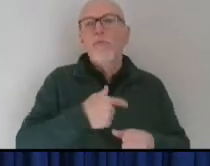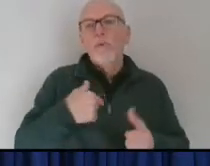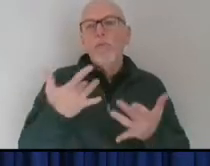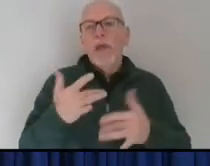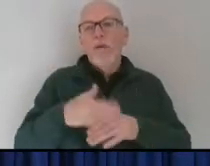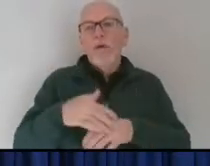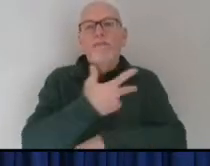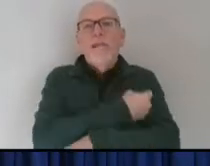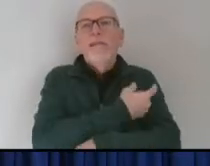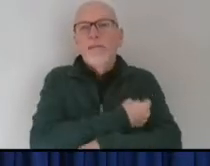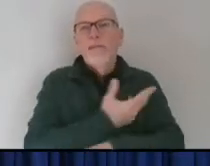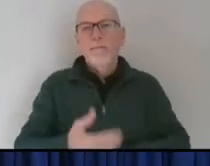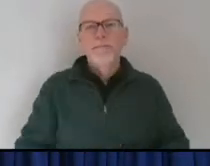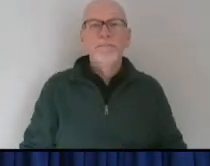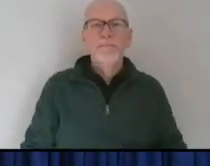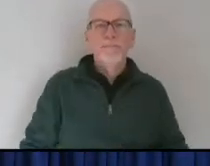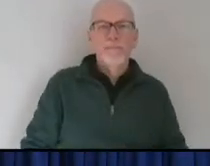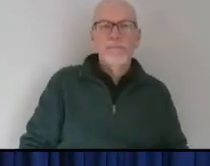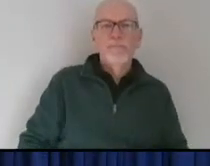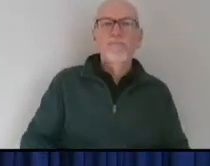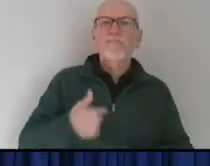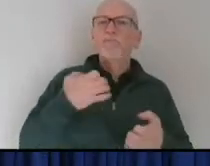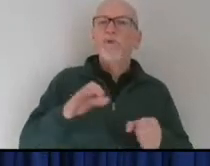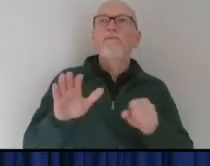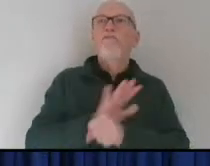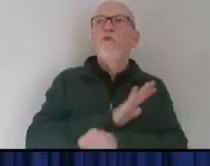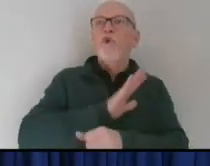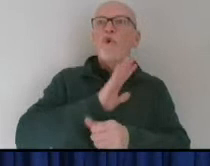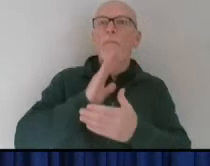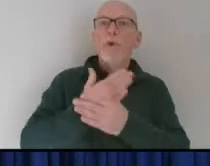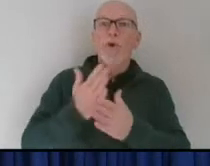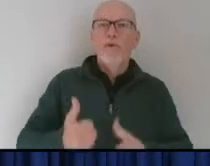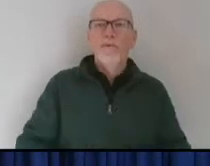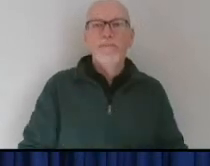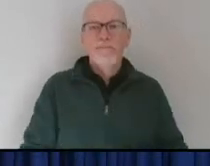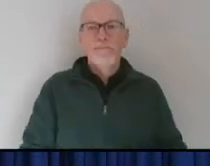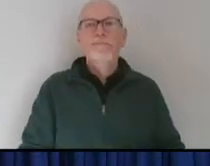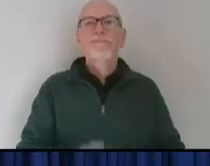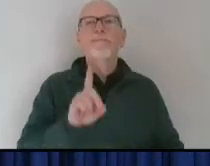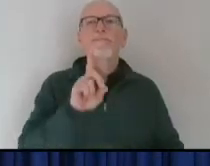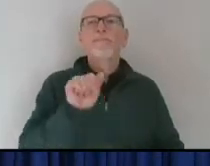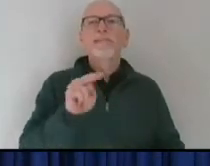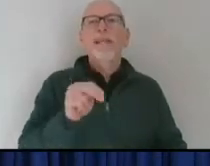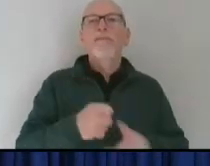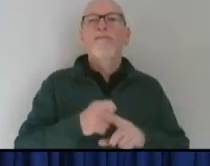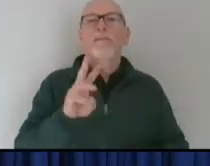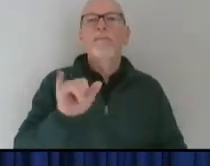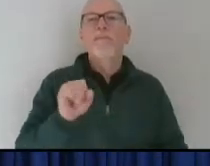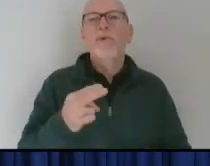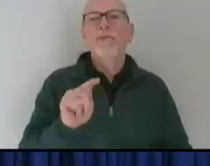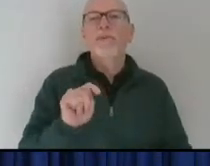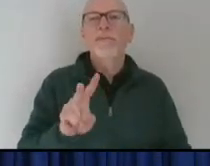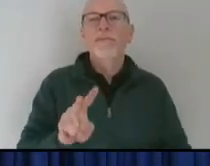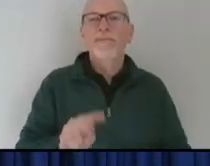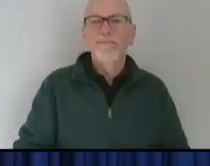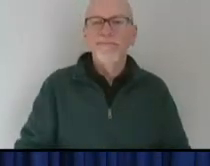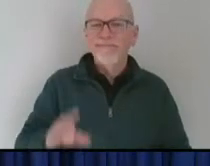vaccine, as you say. We want to be a full partner in this. Dan from Wish TV. Afternoon, Dan.